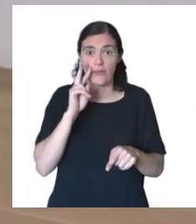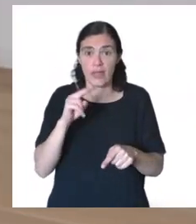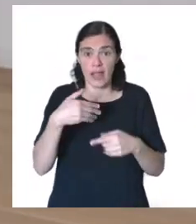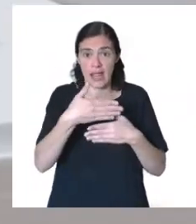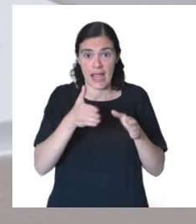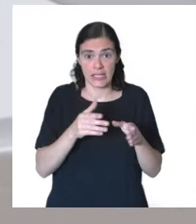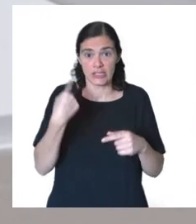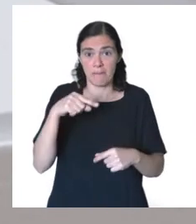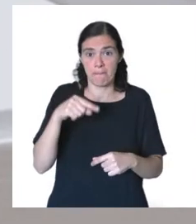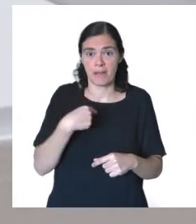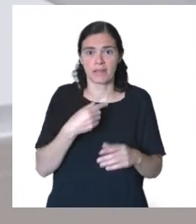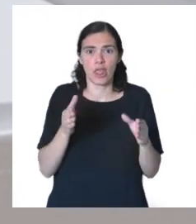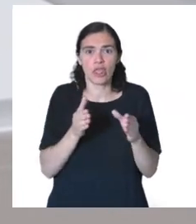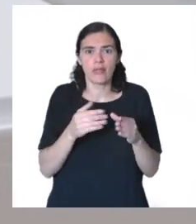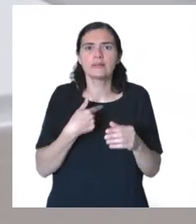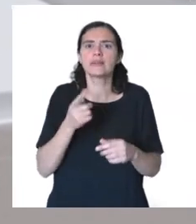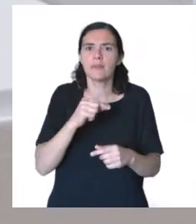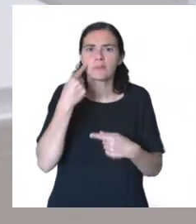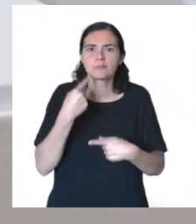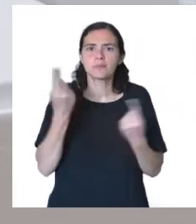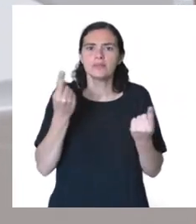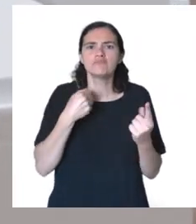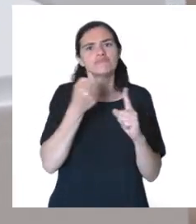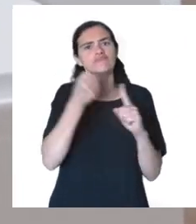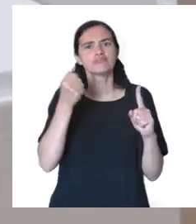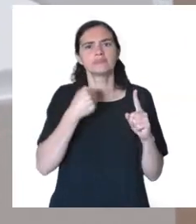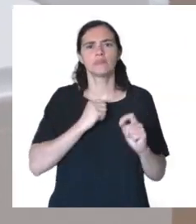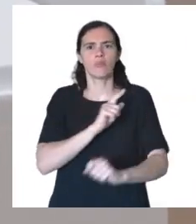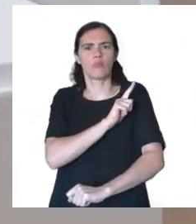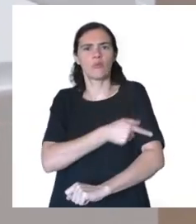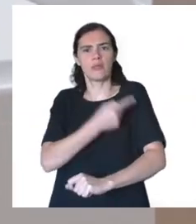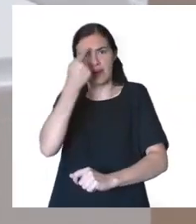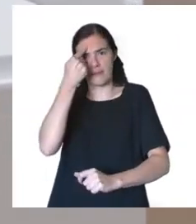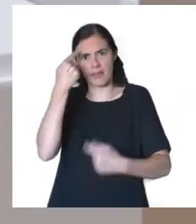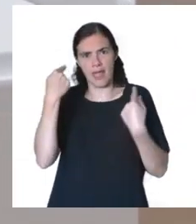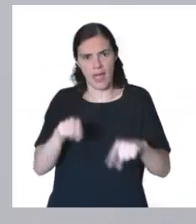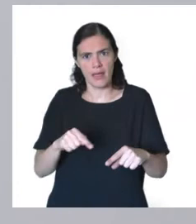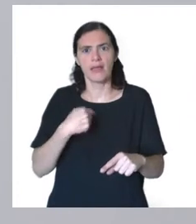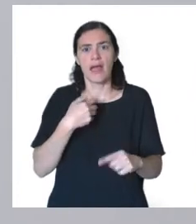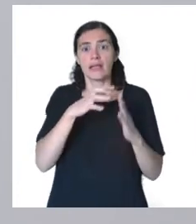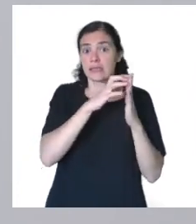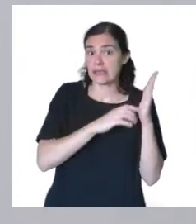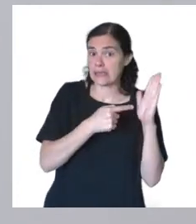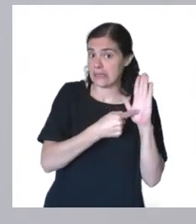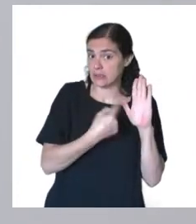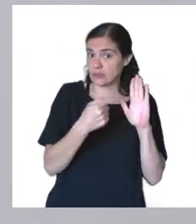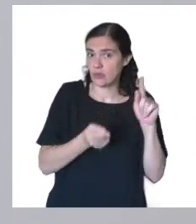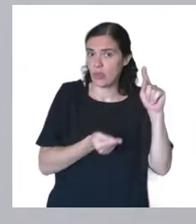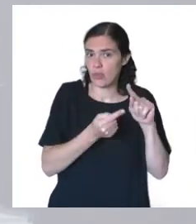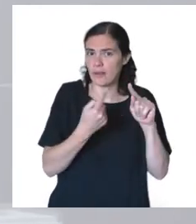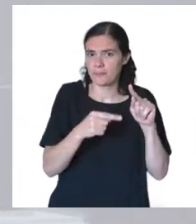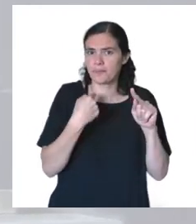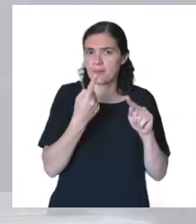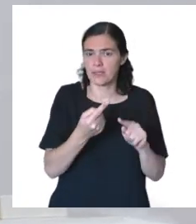little silver box here, that also brings together, challenge the power of the mind. You have a little text